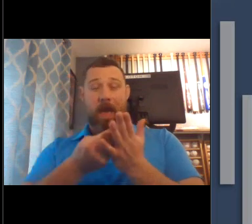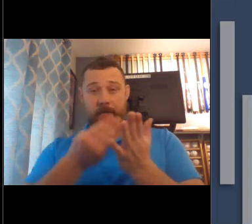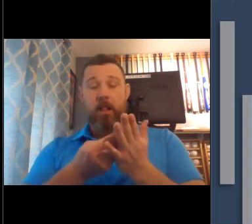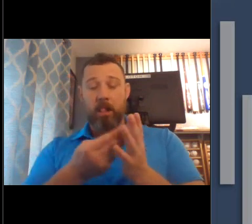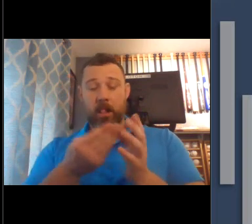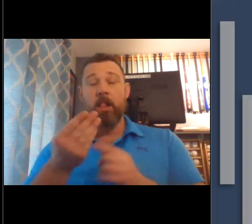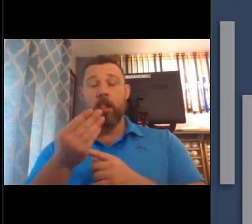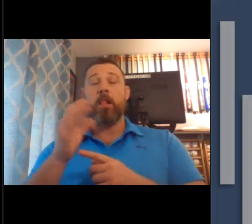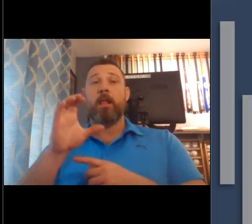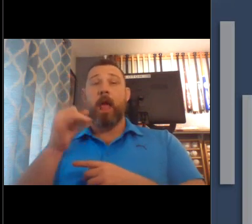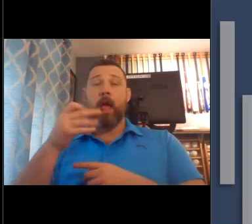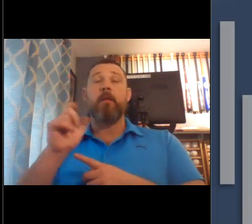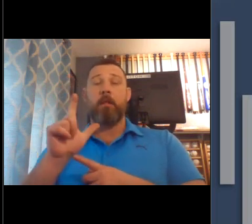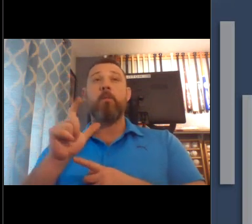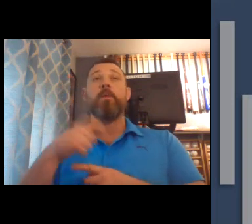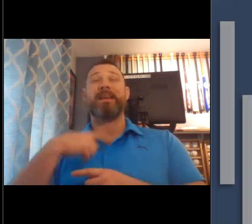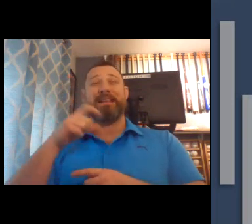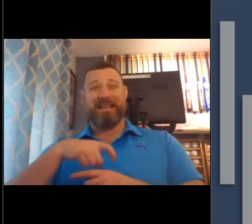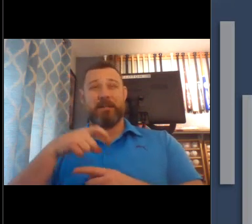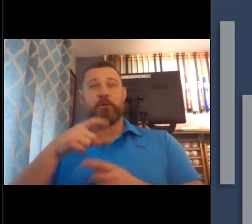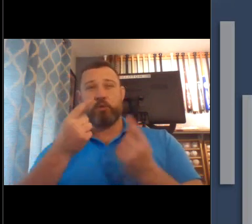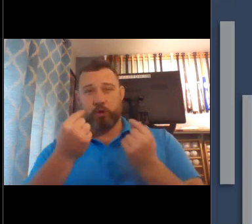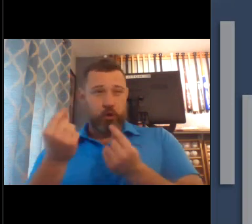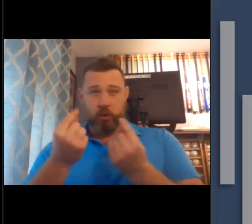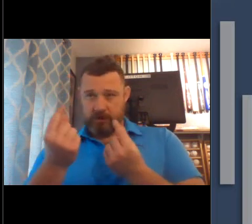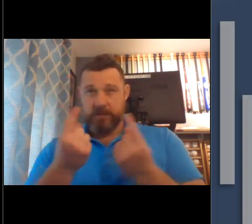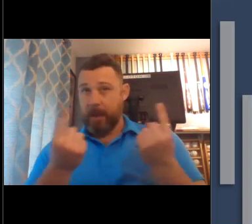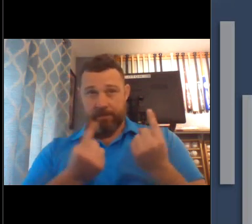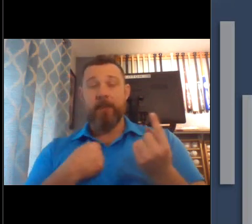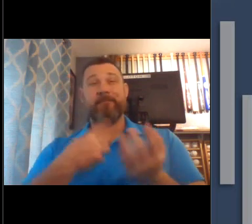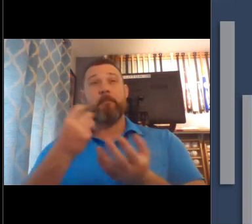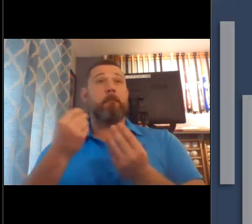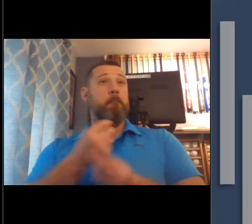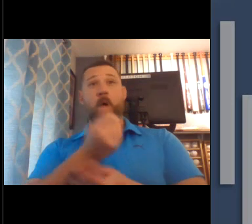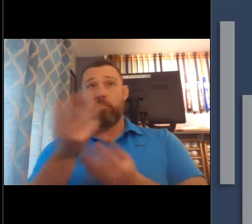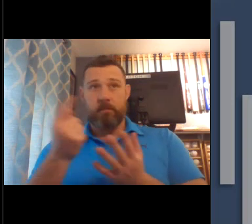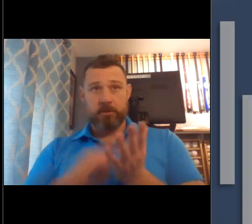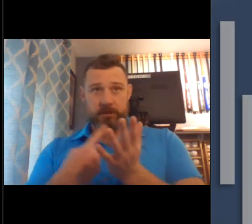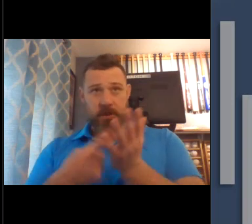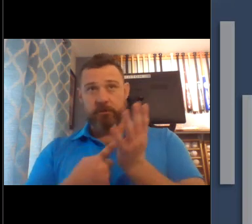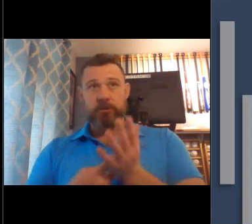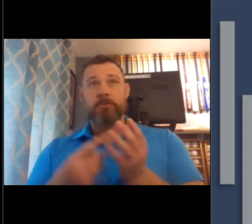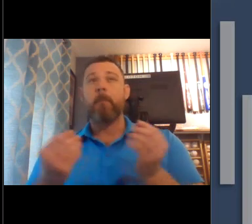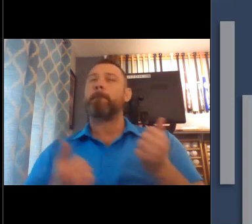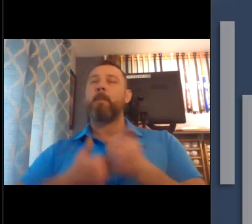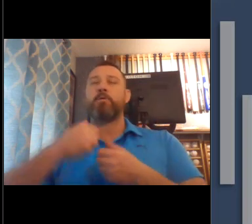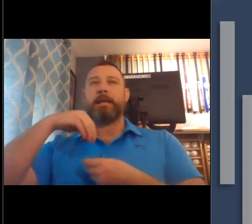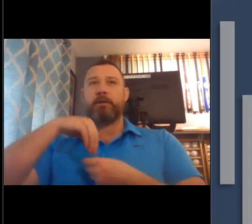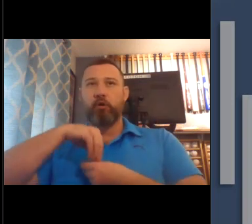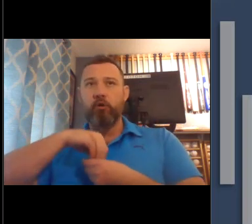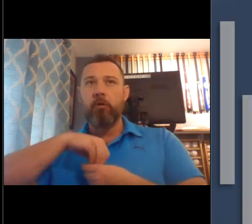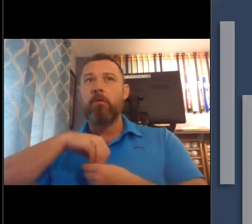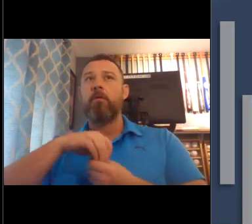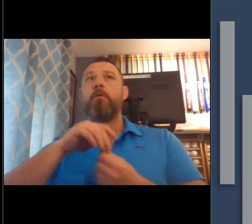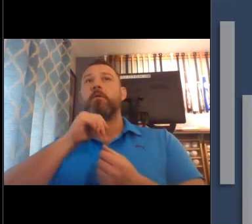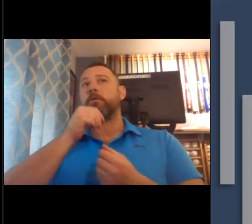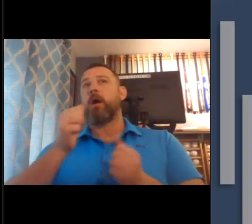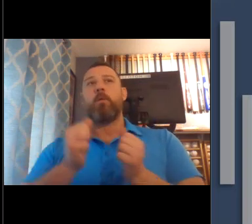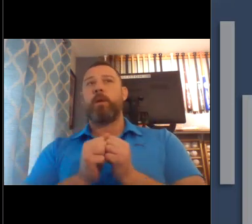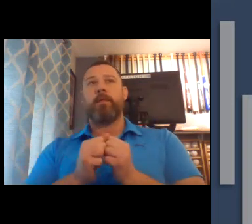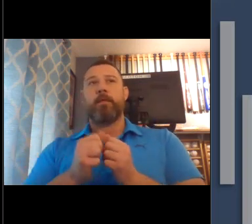something here. And I've had multiple discussions this week, mostly internal, not with transit